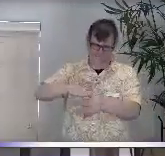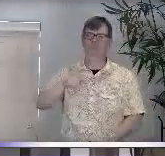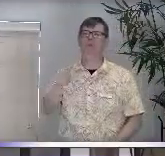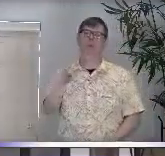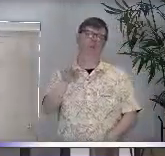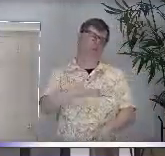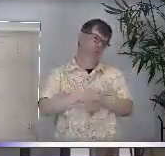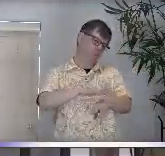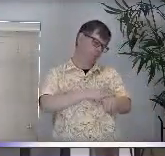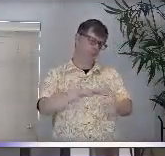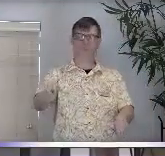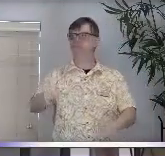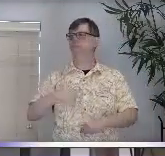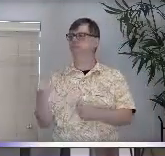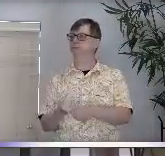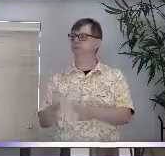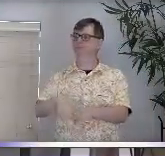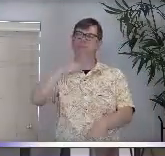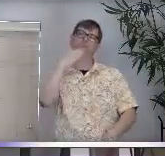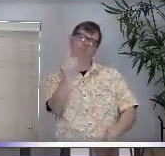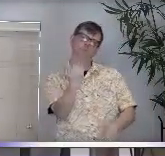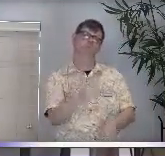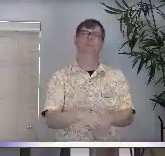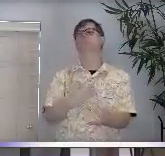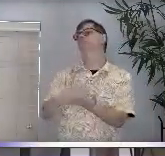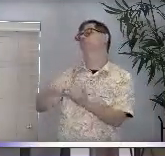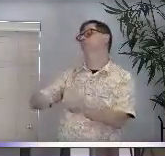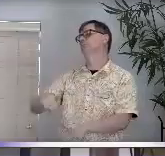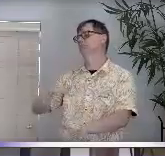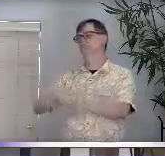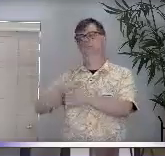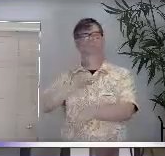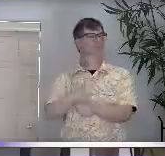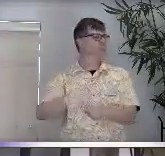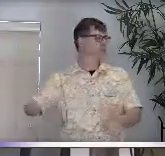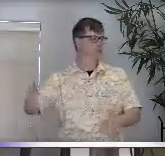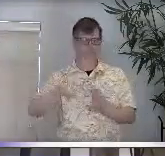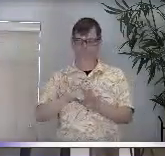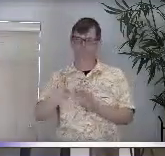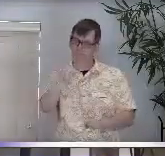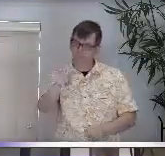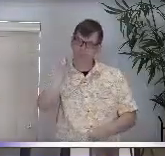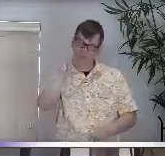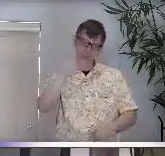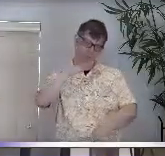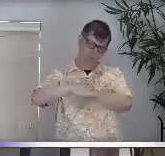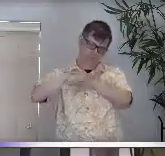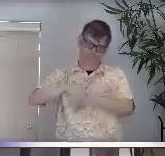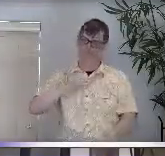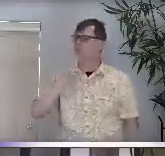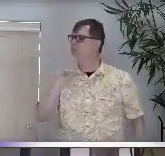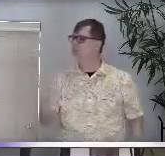enough time. There's enough gas. There's enough food. There's enough money. There's enough everything. And more importantly, you are enough.